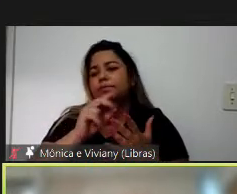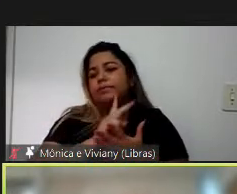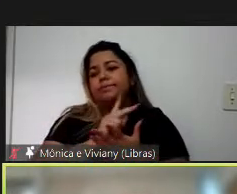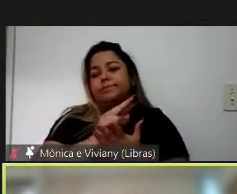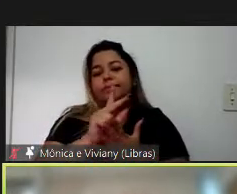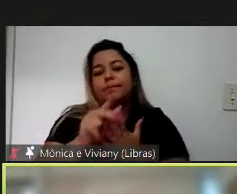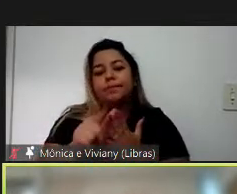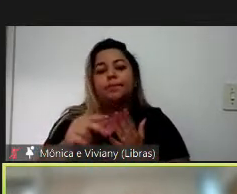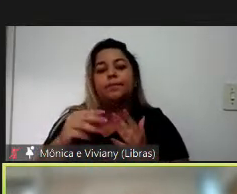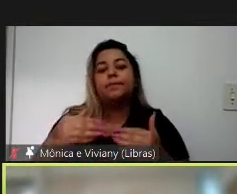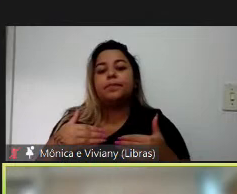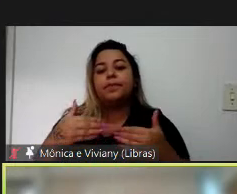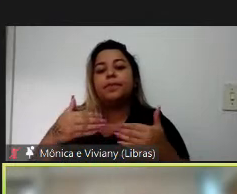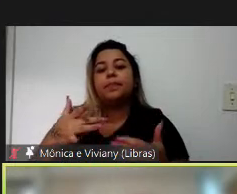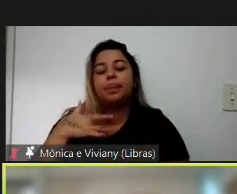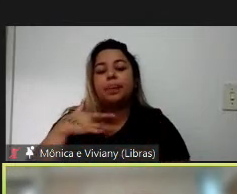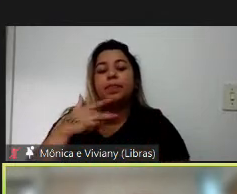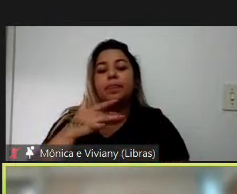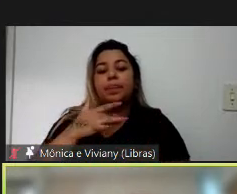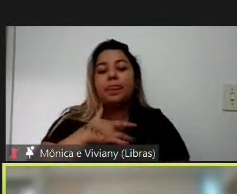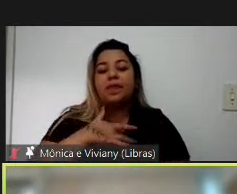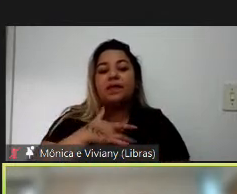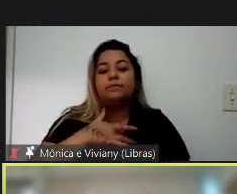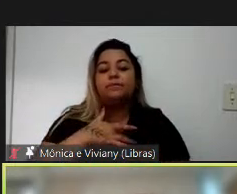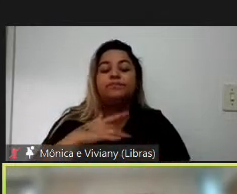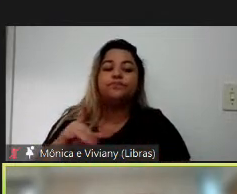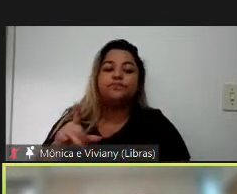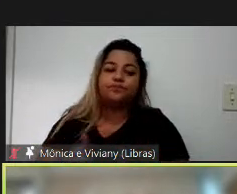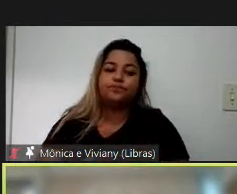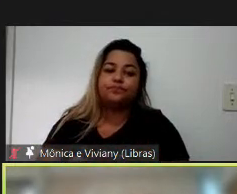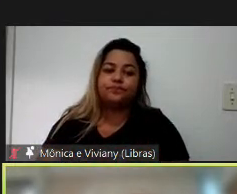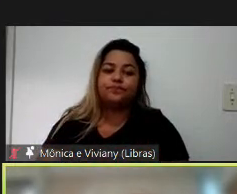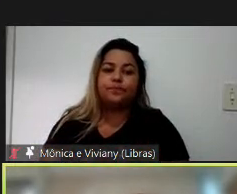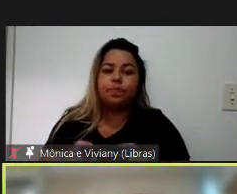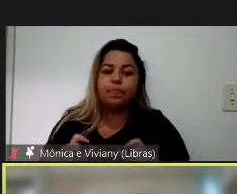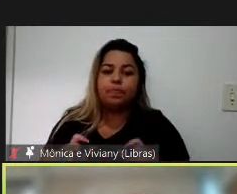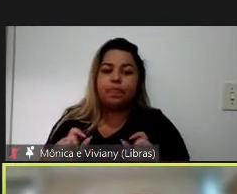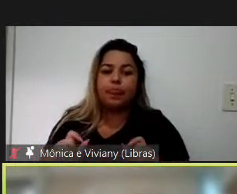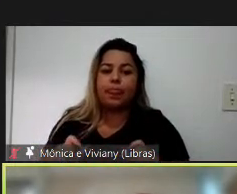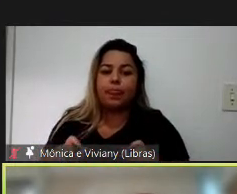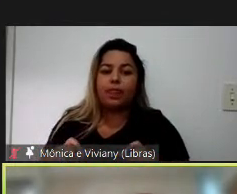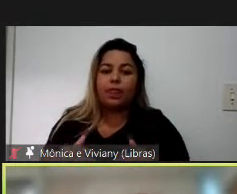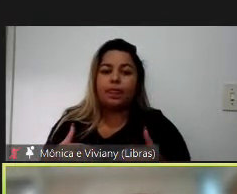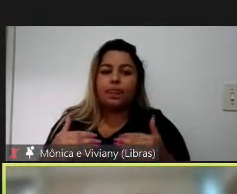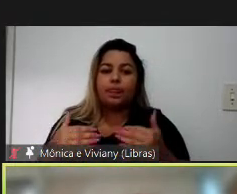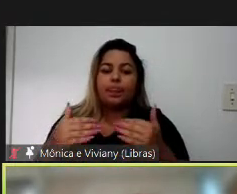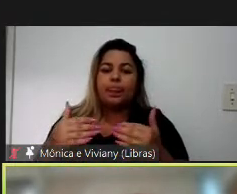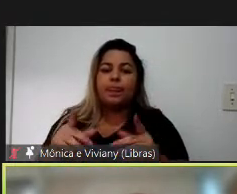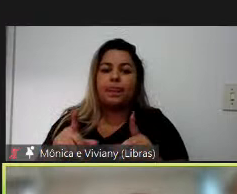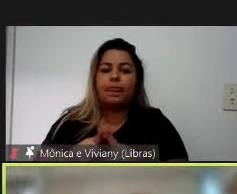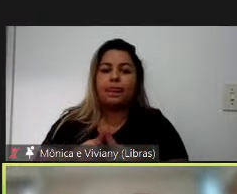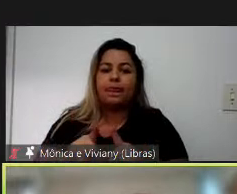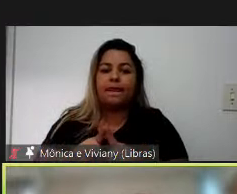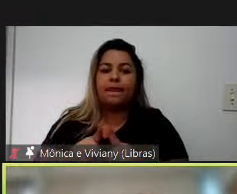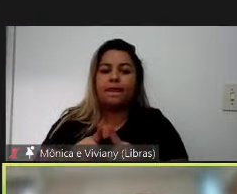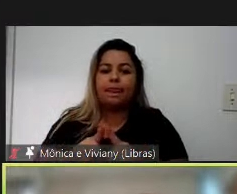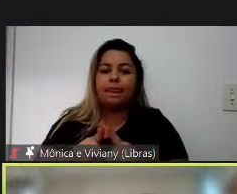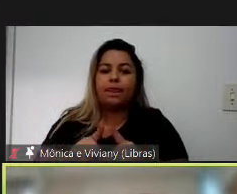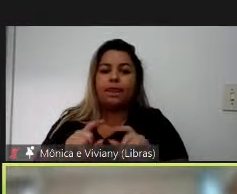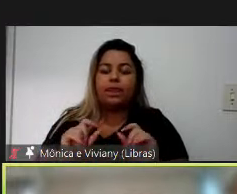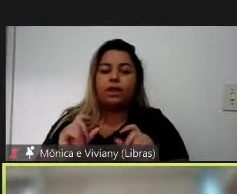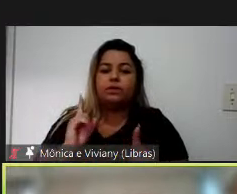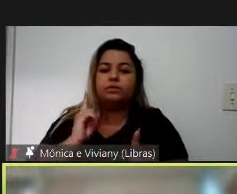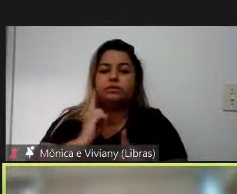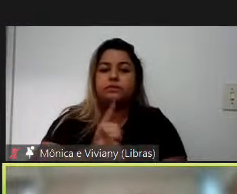are induced by the Ministry of Health. So in Brazil, we have the states and municipalities. So within this page,